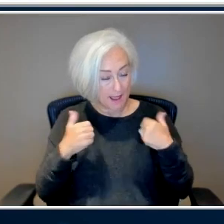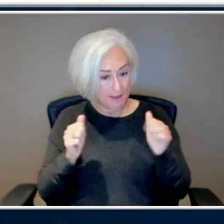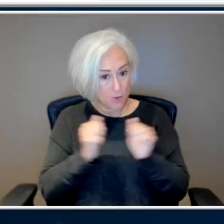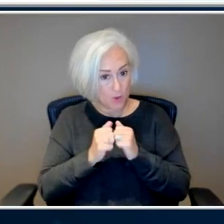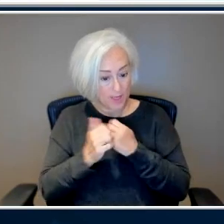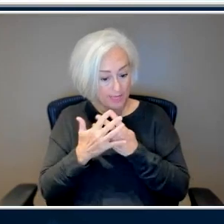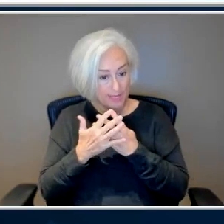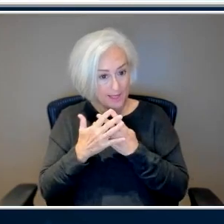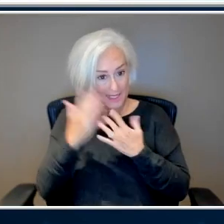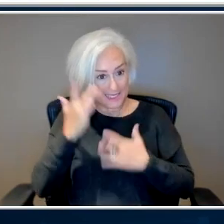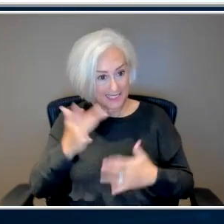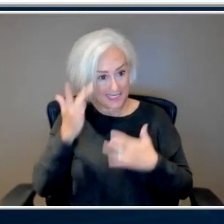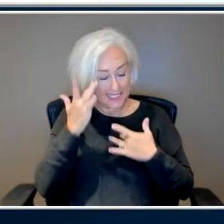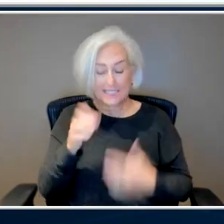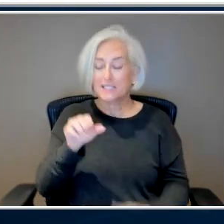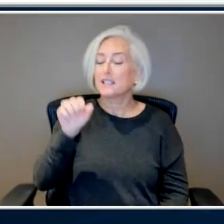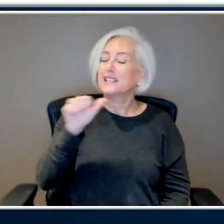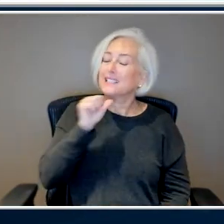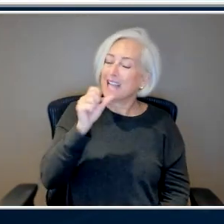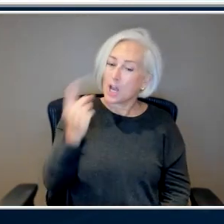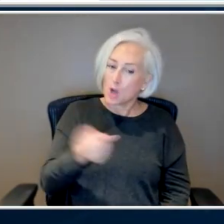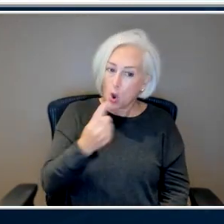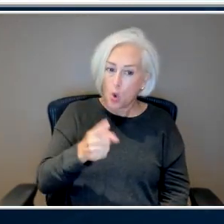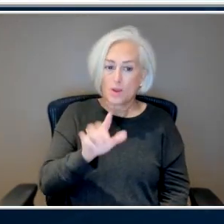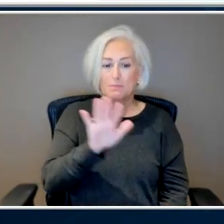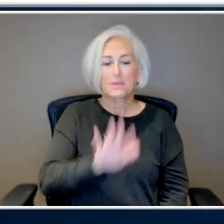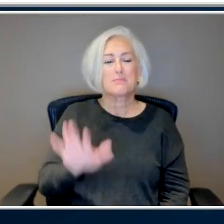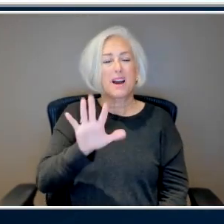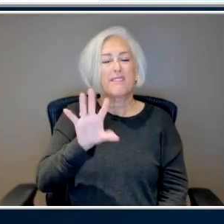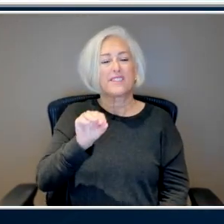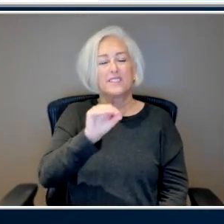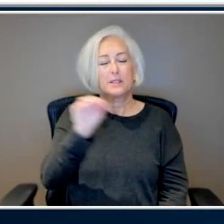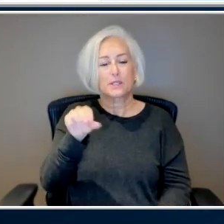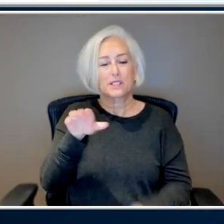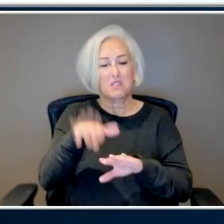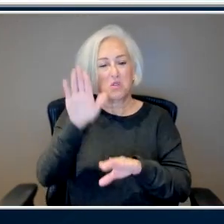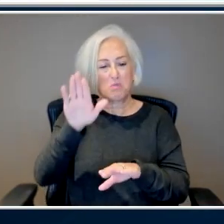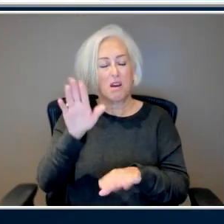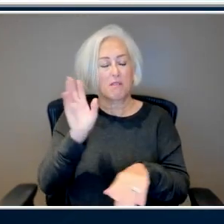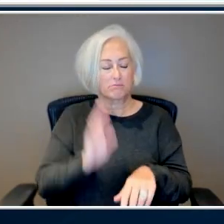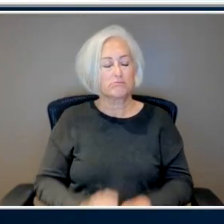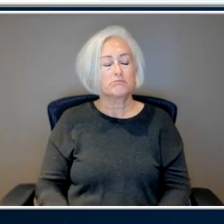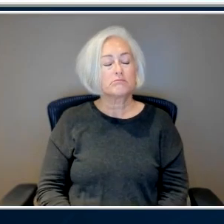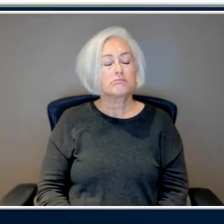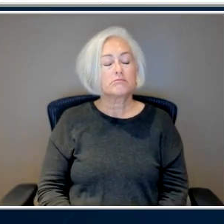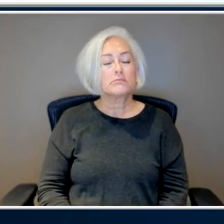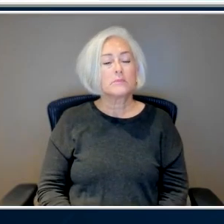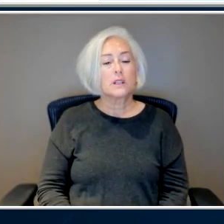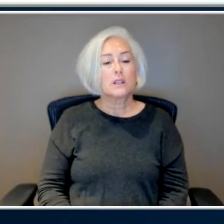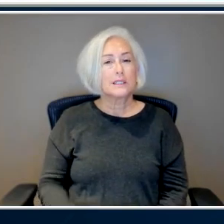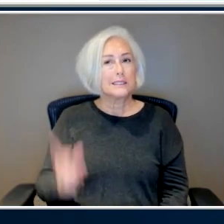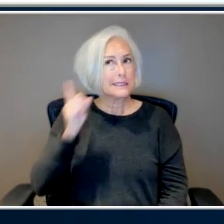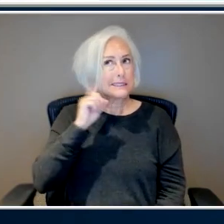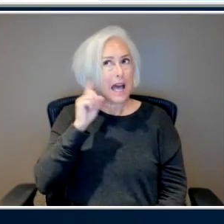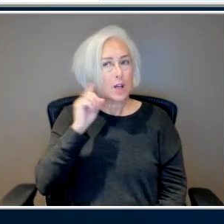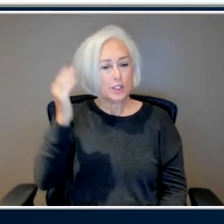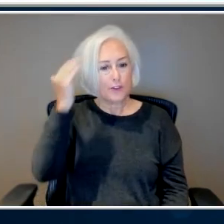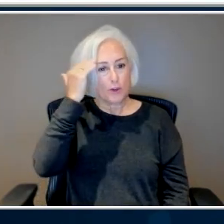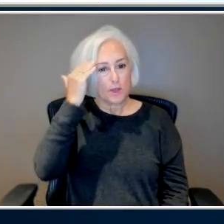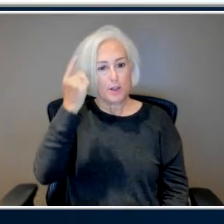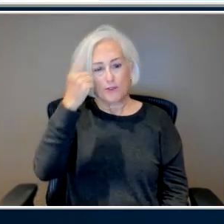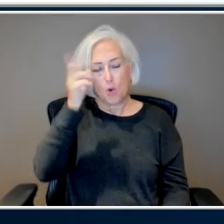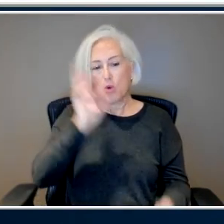50% of patients. Jeremy wants to know, this sounds so familiar to people that he knows who have Crohn's disease. Is there